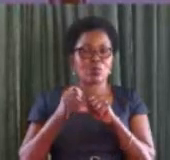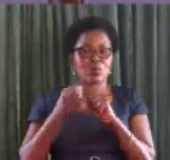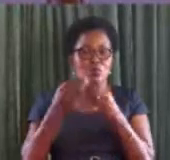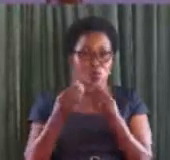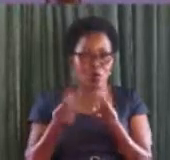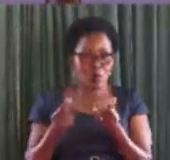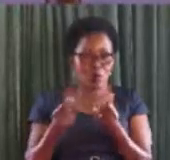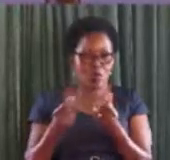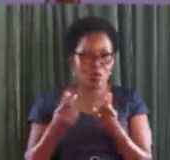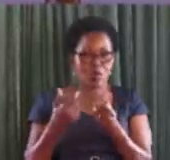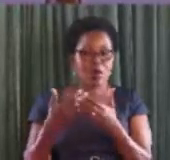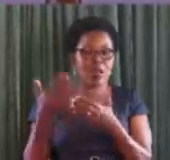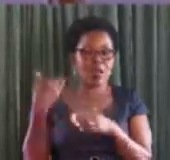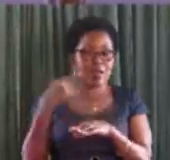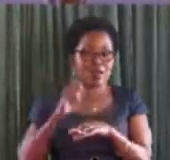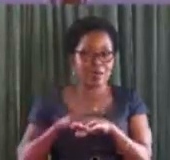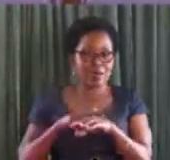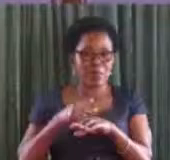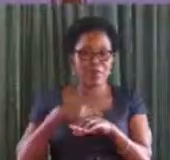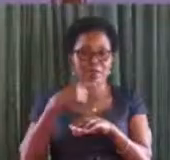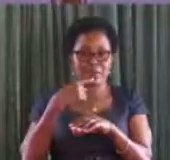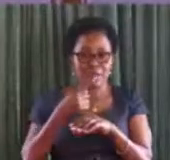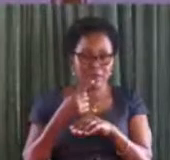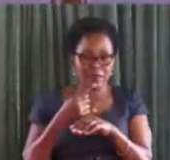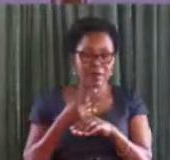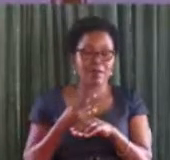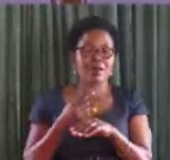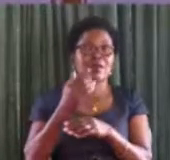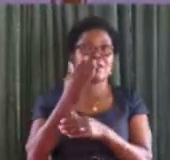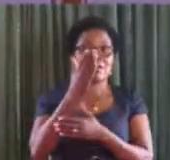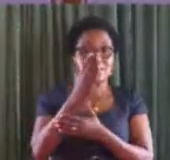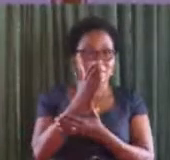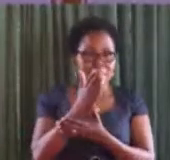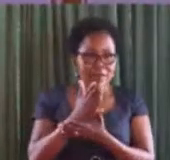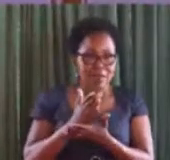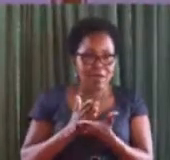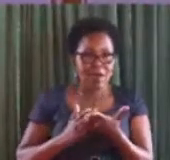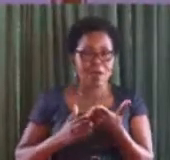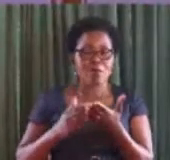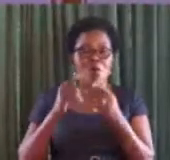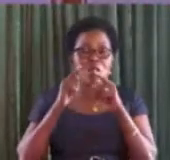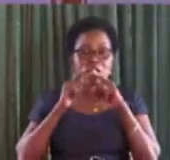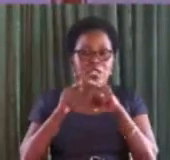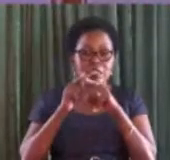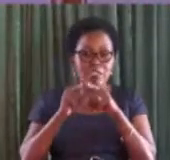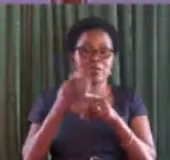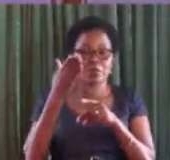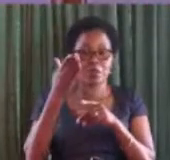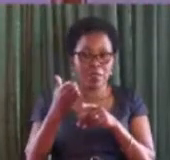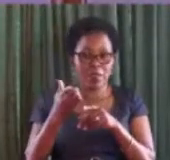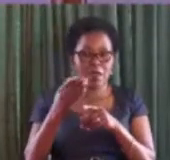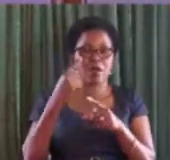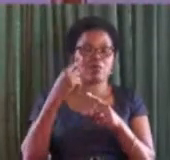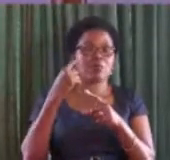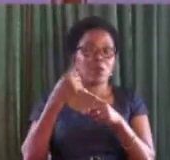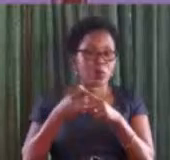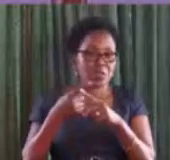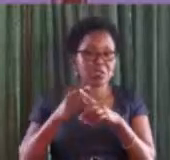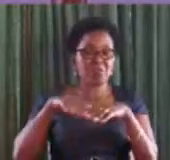time, that there are criticisms. Some have valid basis, some don't